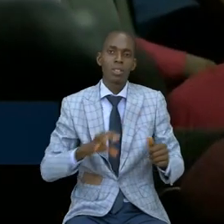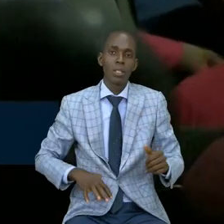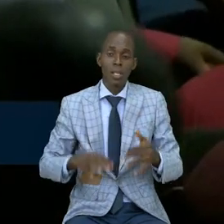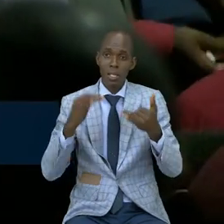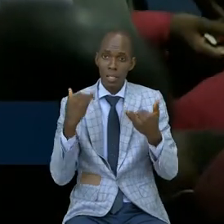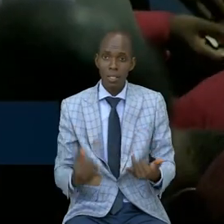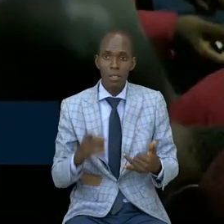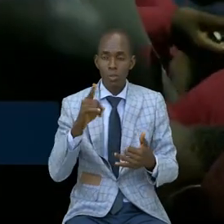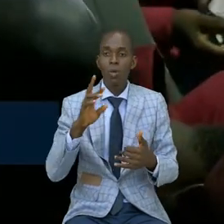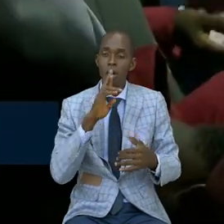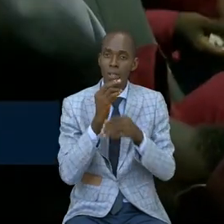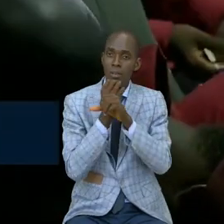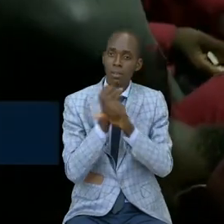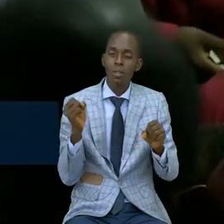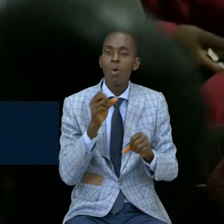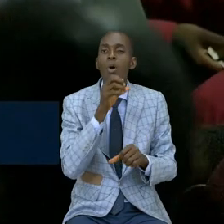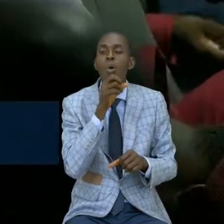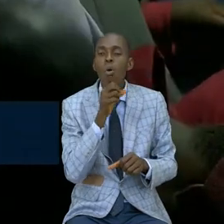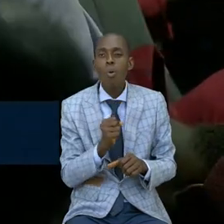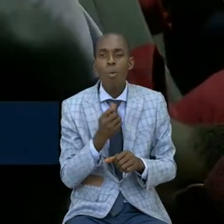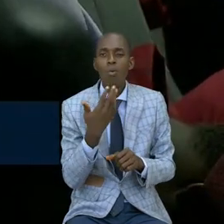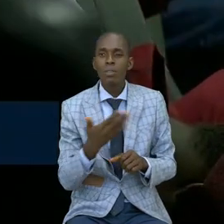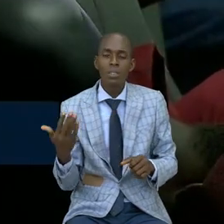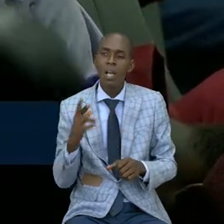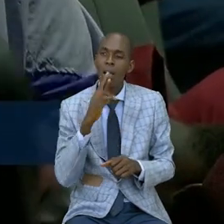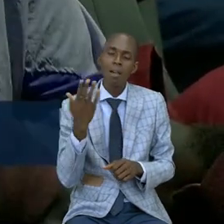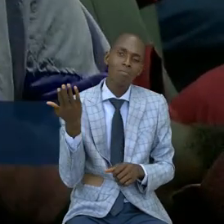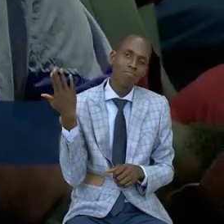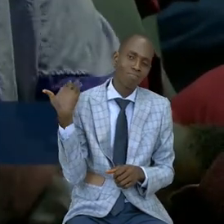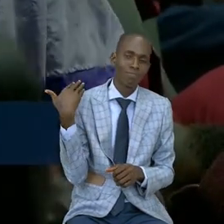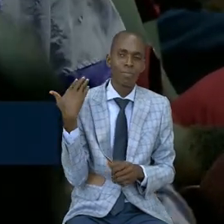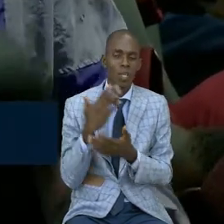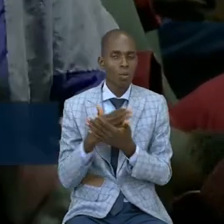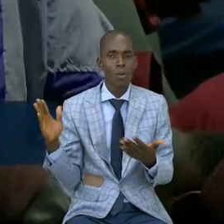are passed away. Those of you here in Alpha location,